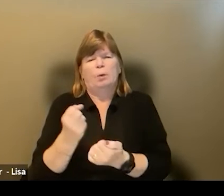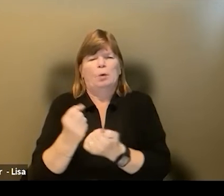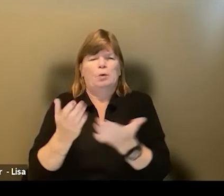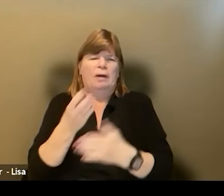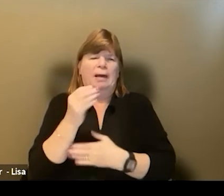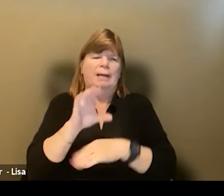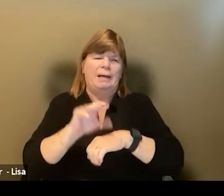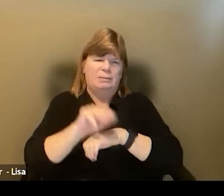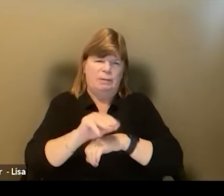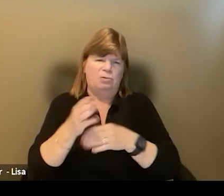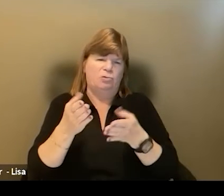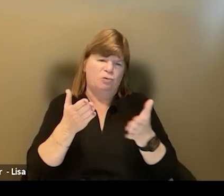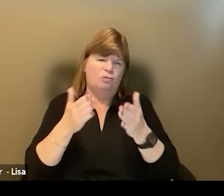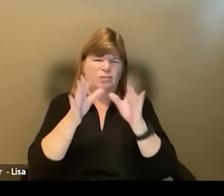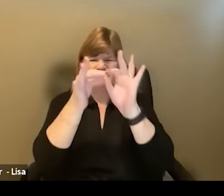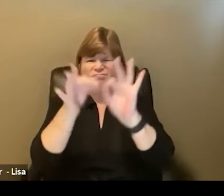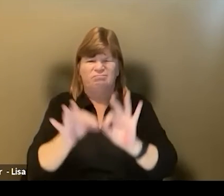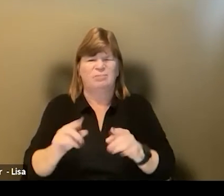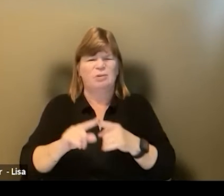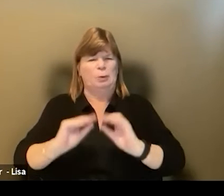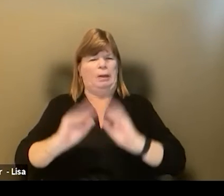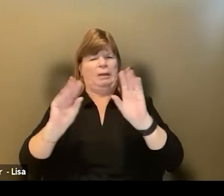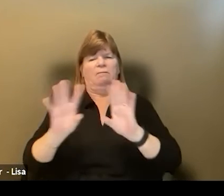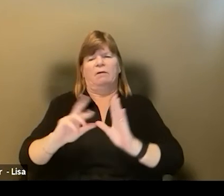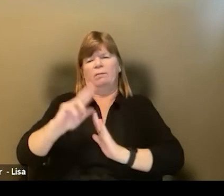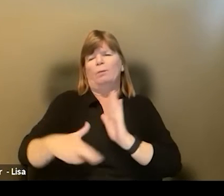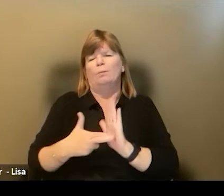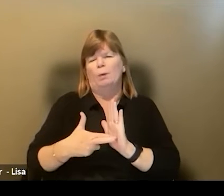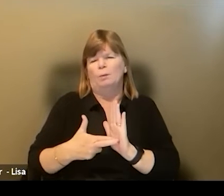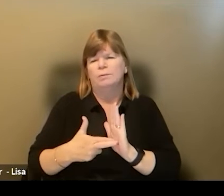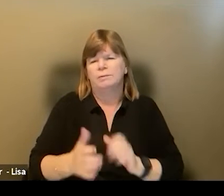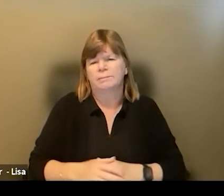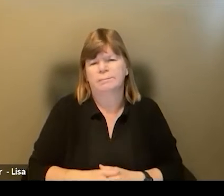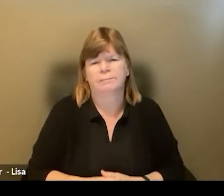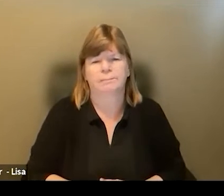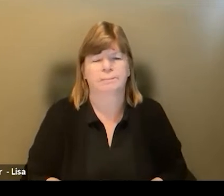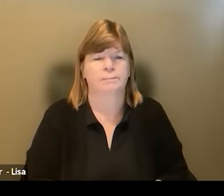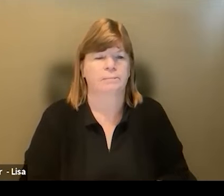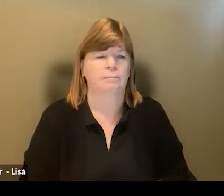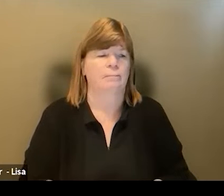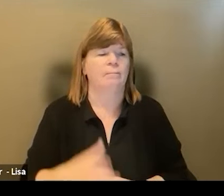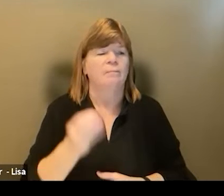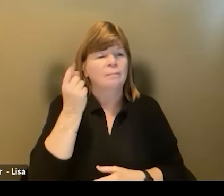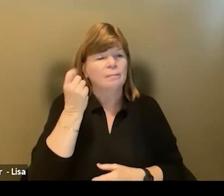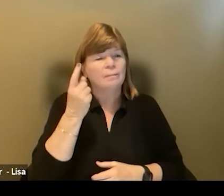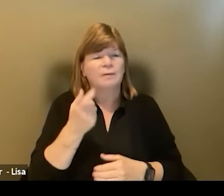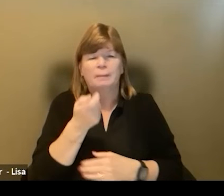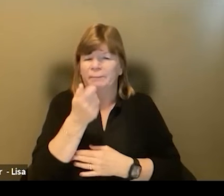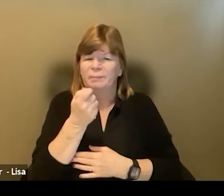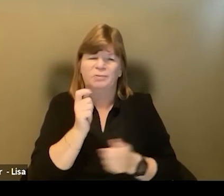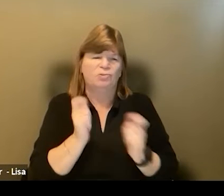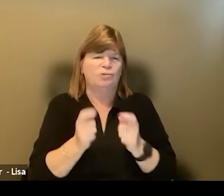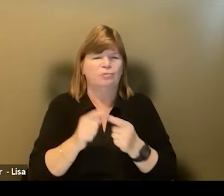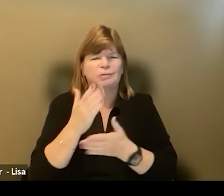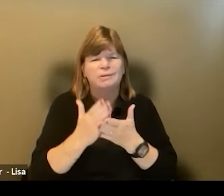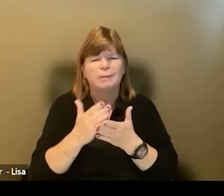case management service definitions to clarify the role of these services in competitive integrated employment. And again, minimal changes were made to